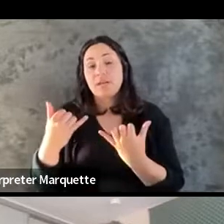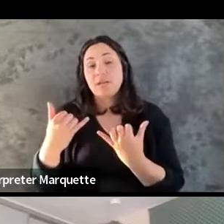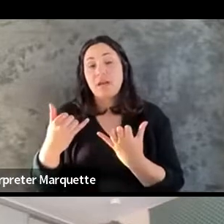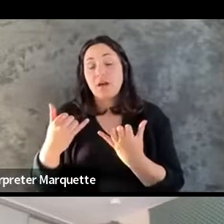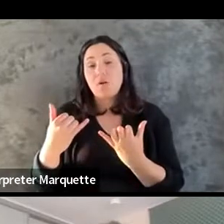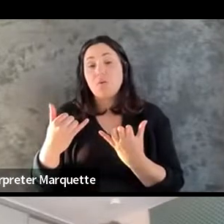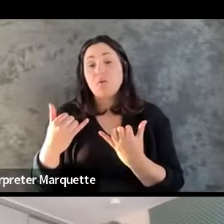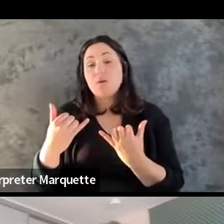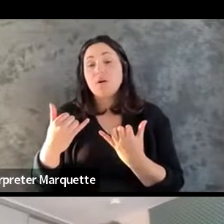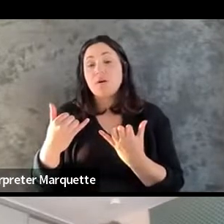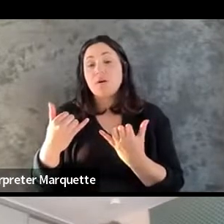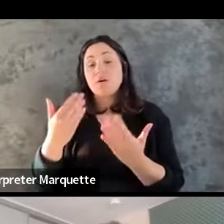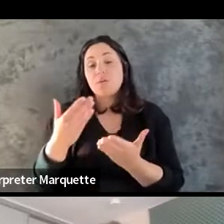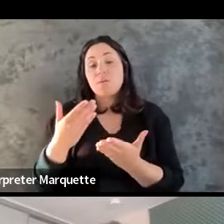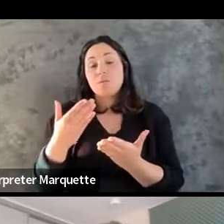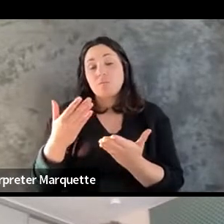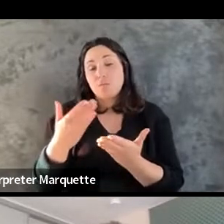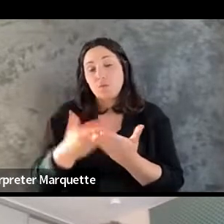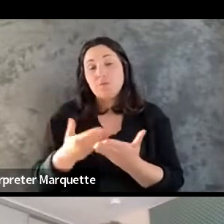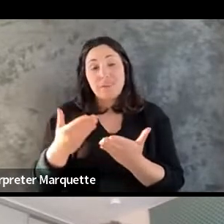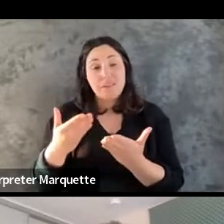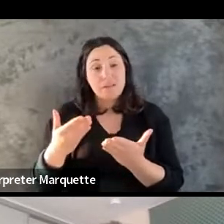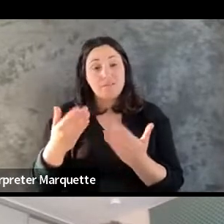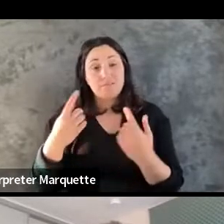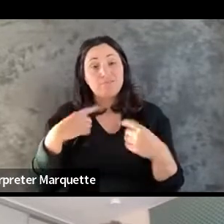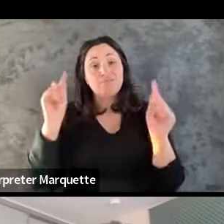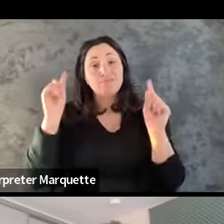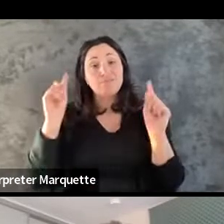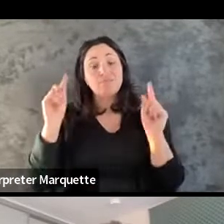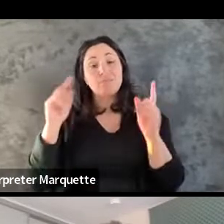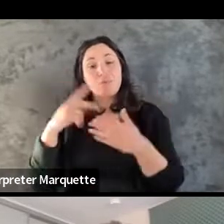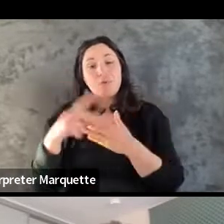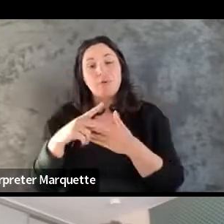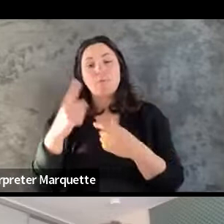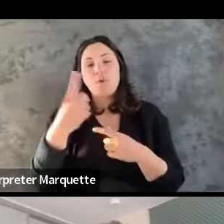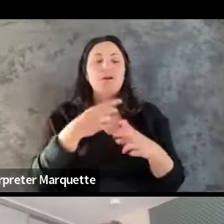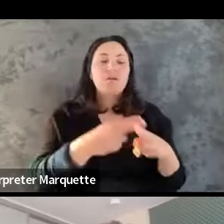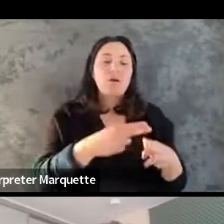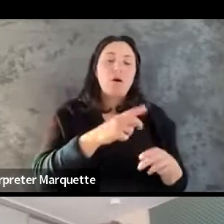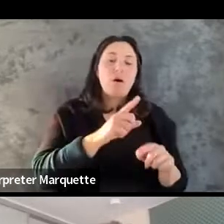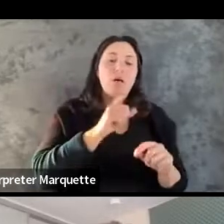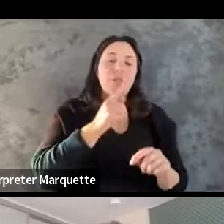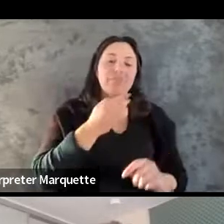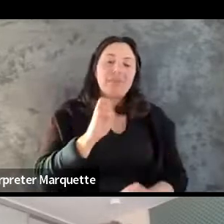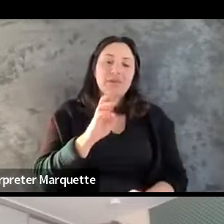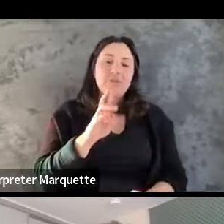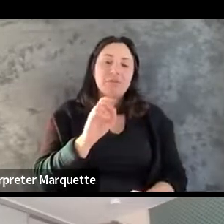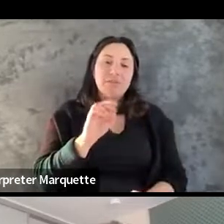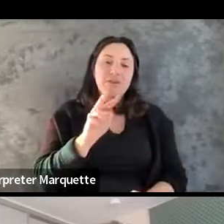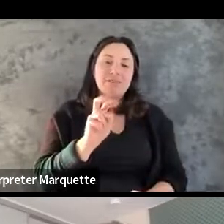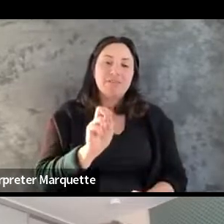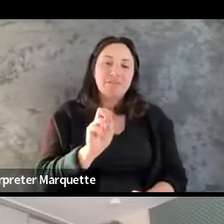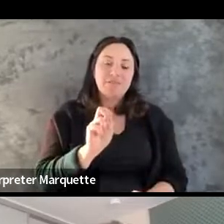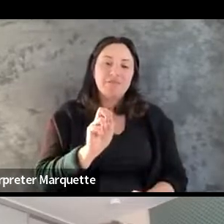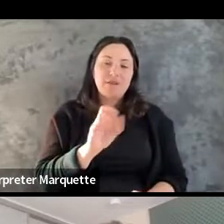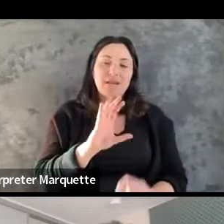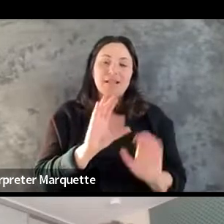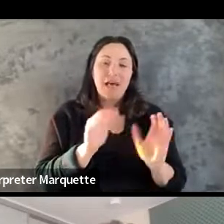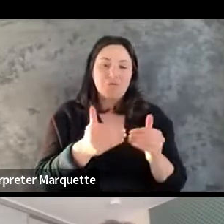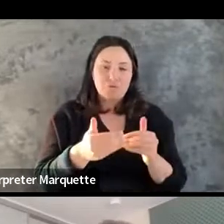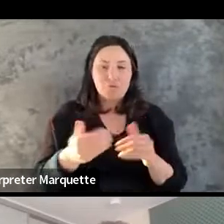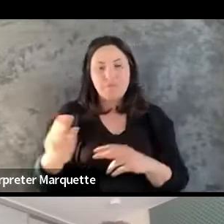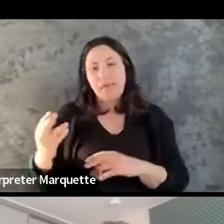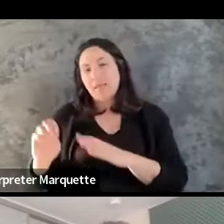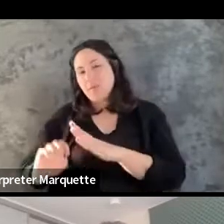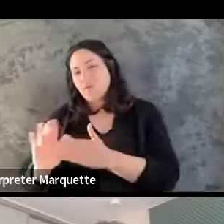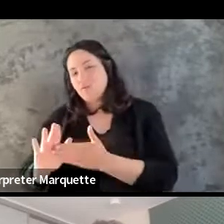proven programs, one of them being the responsive classroom, which is being used at the elementary school.